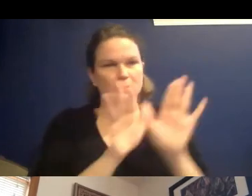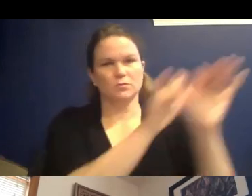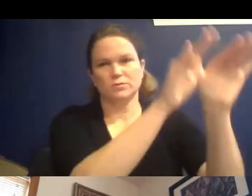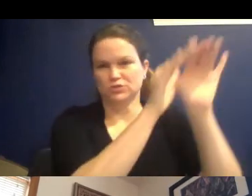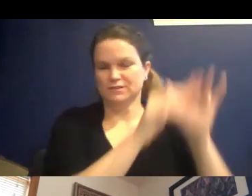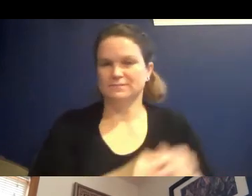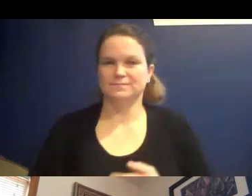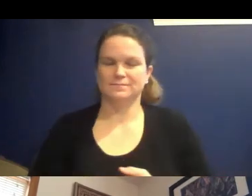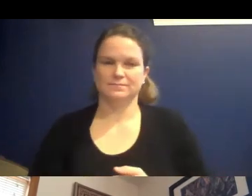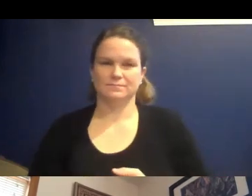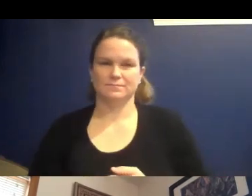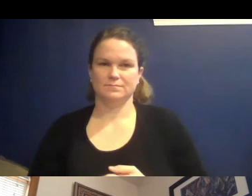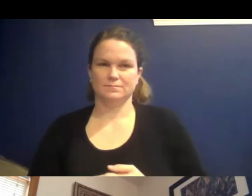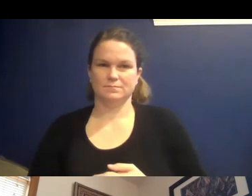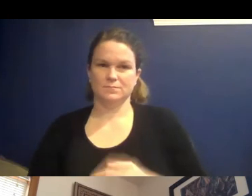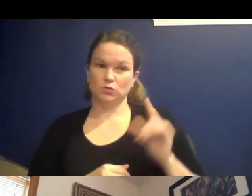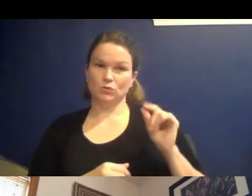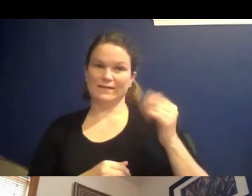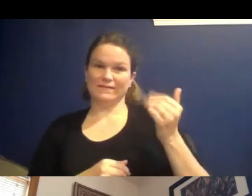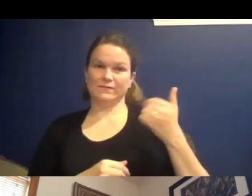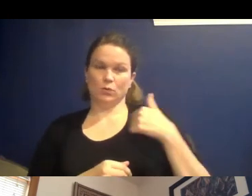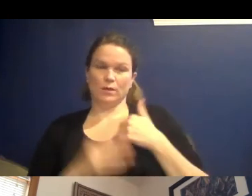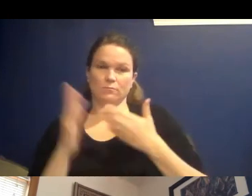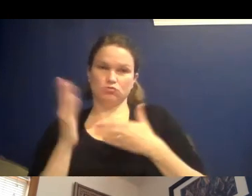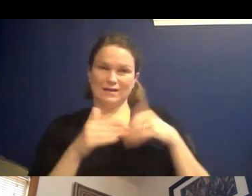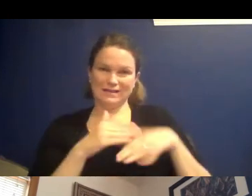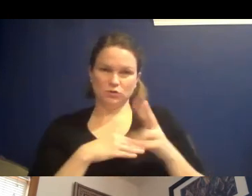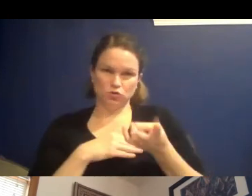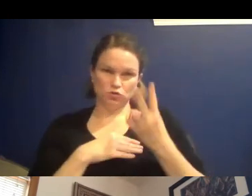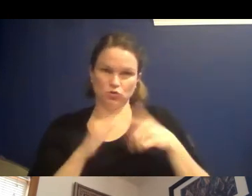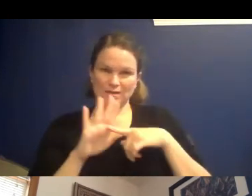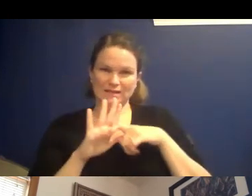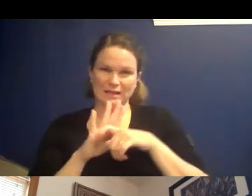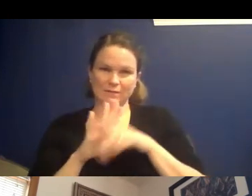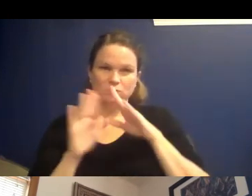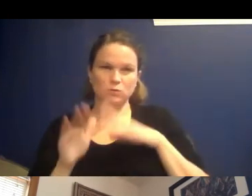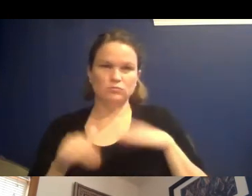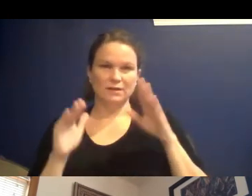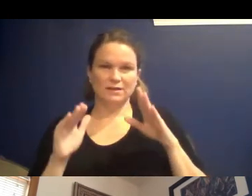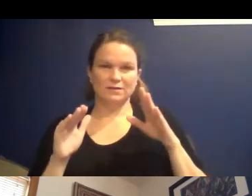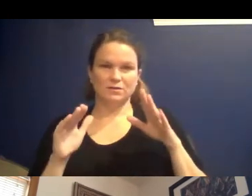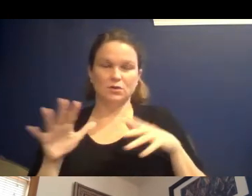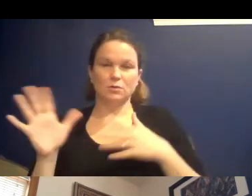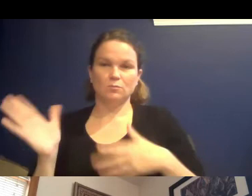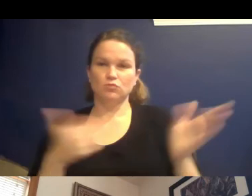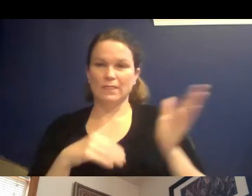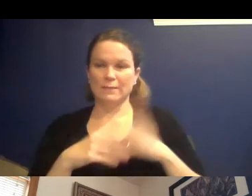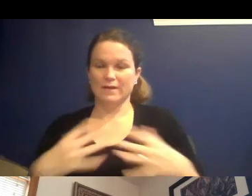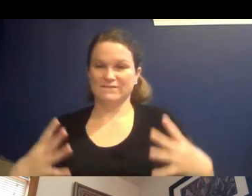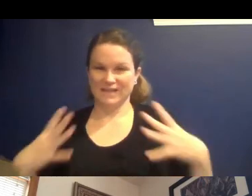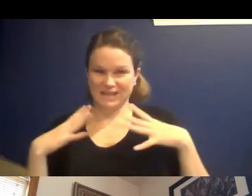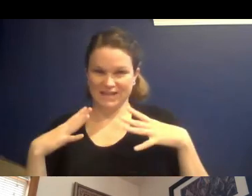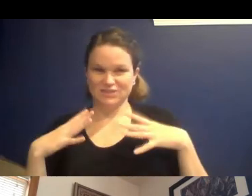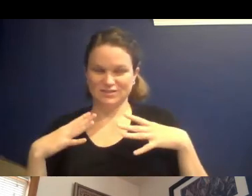In 2015, my husband and I brought 2 caterpillars inside to raise and ended up taking them on vacation to Bandon and